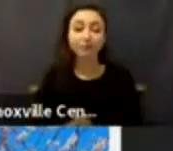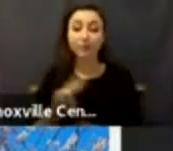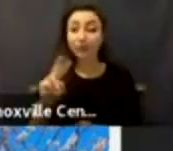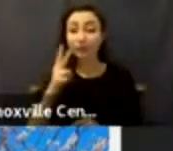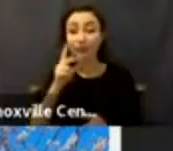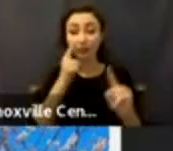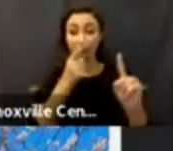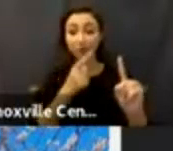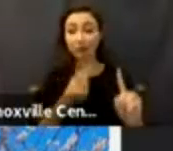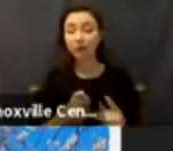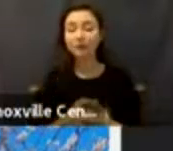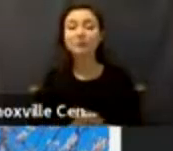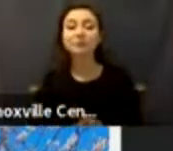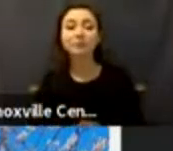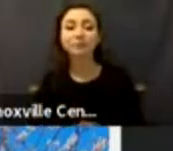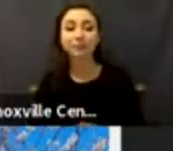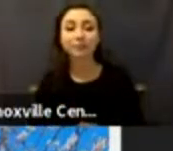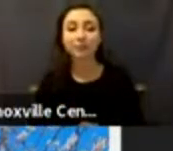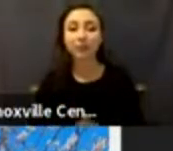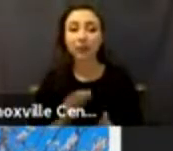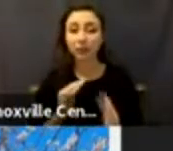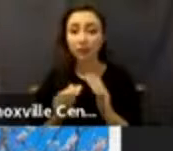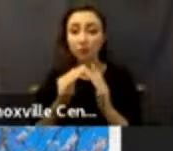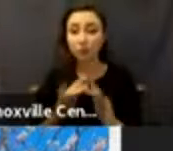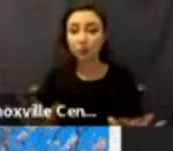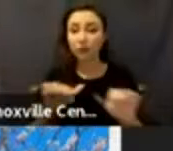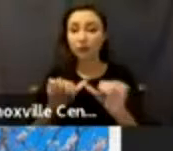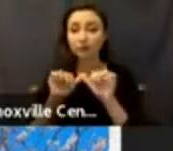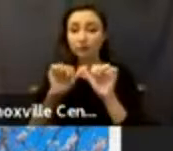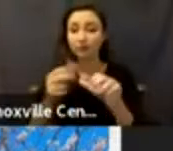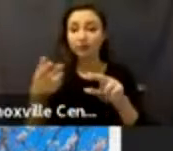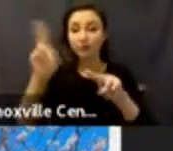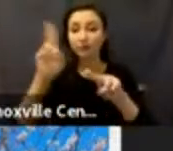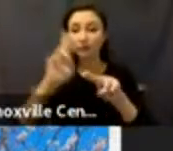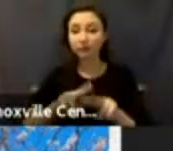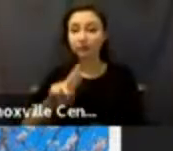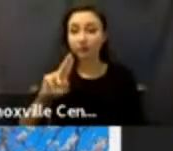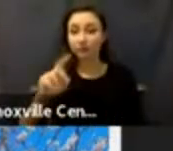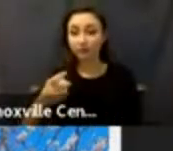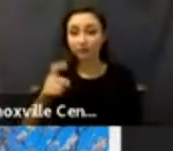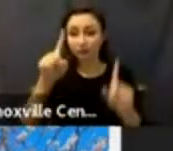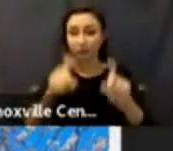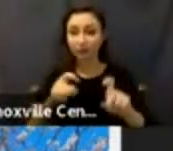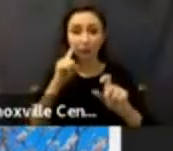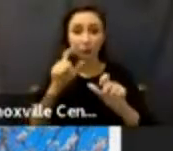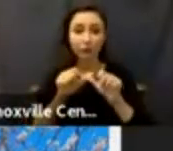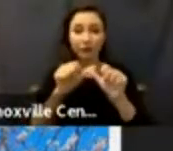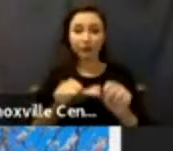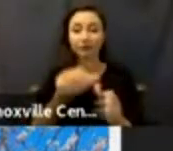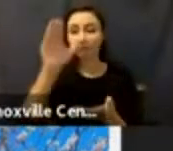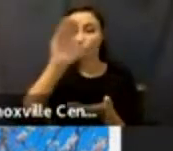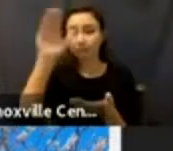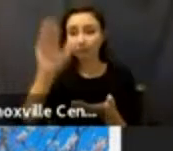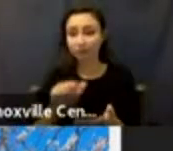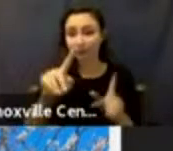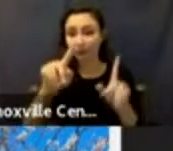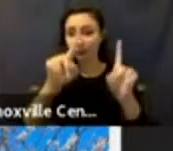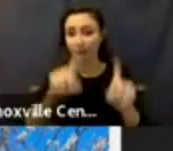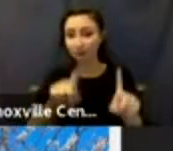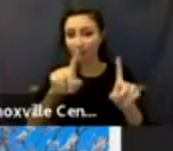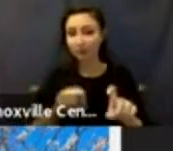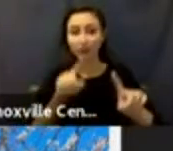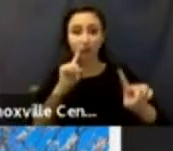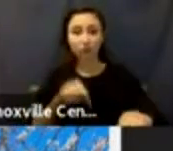benchmark, community-wide sustained and increased diagnostic testing with consistent or decreased test result, reporting turnaround